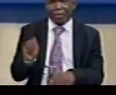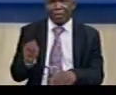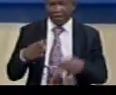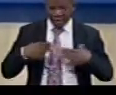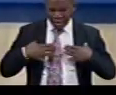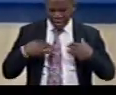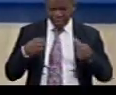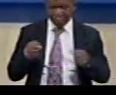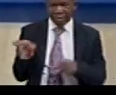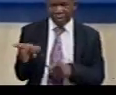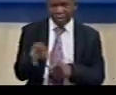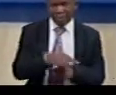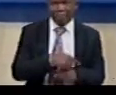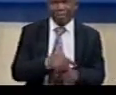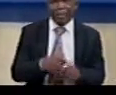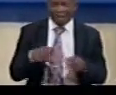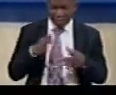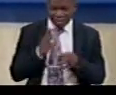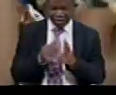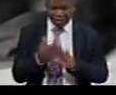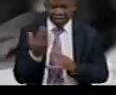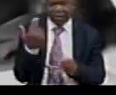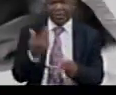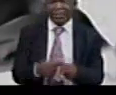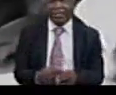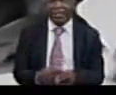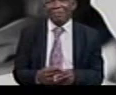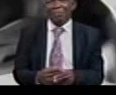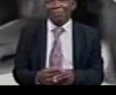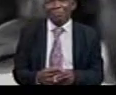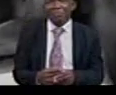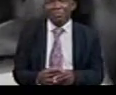heal them in Jesus' name.